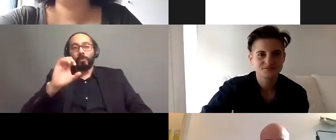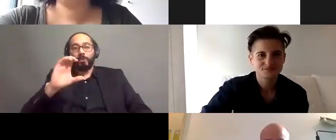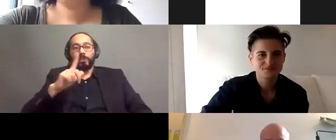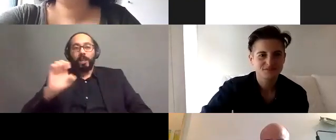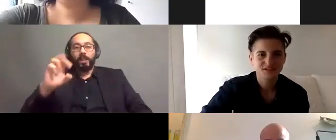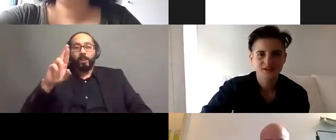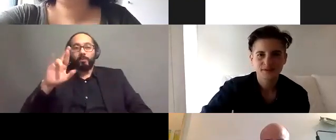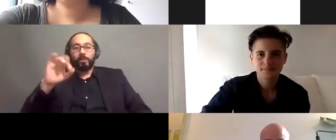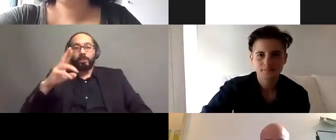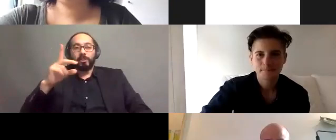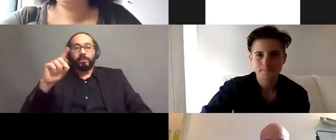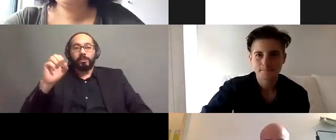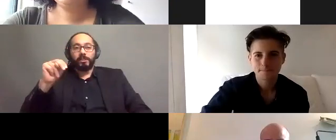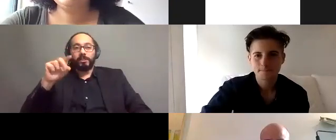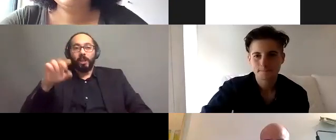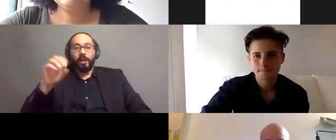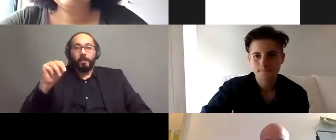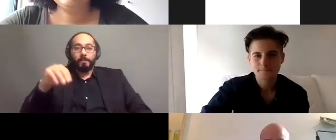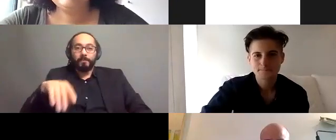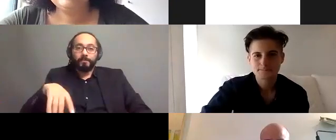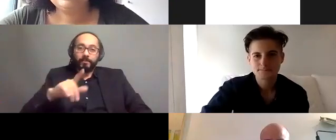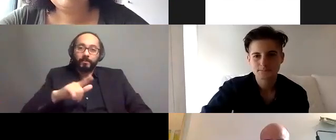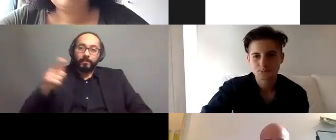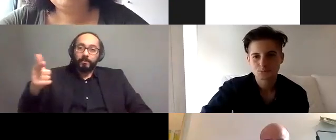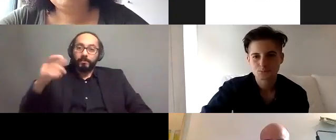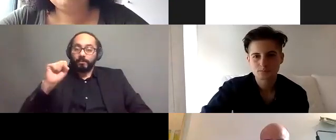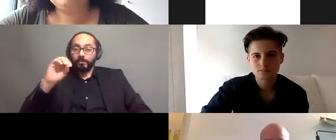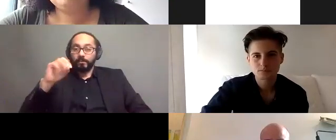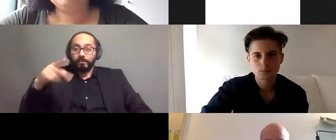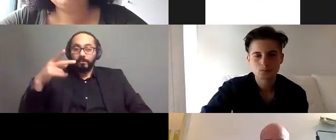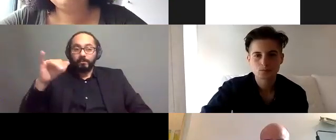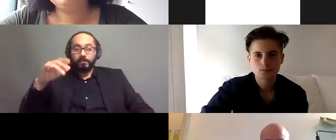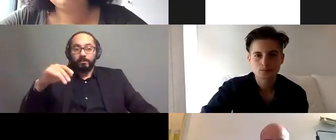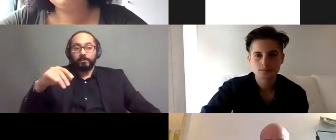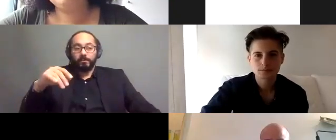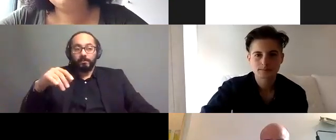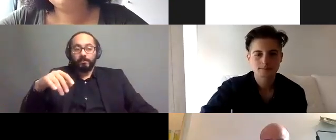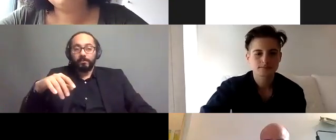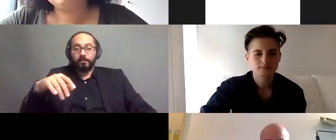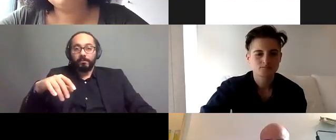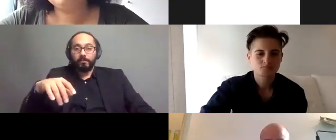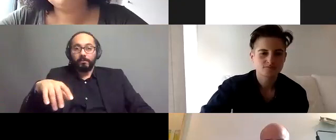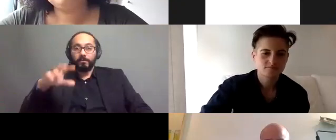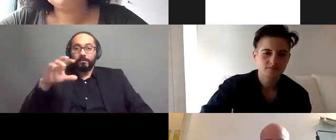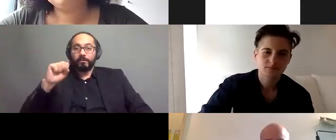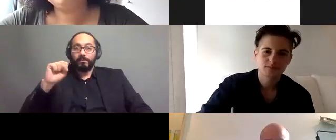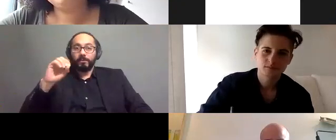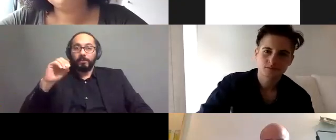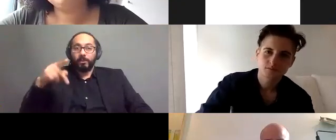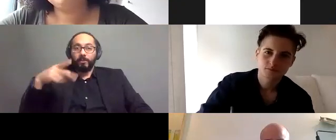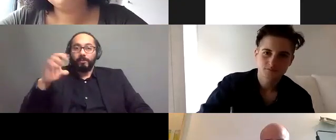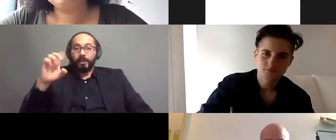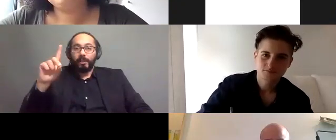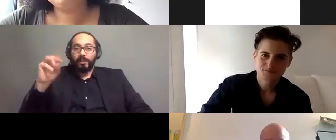Sophie, you want to go next? Sure. I have Facebook, Sophie Dow. I have an